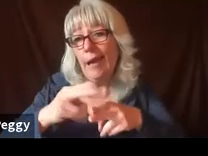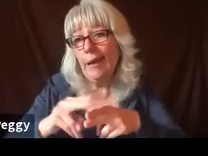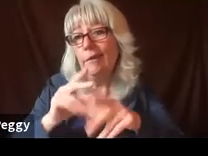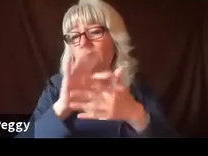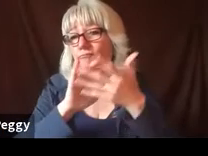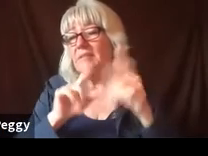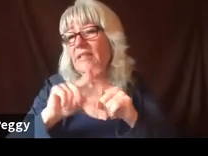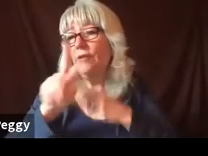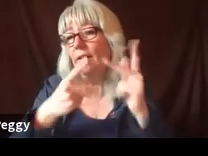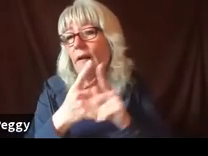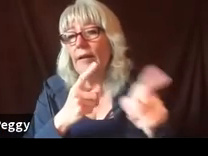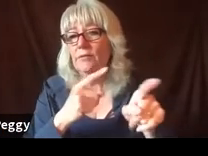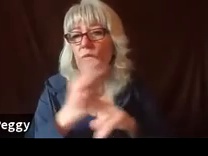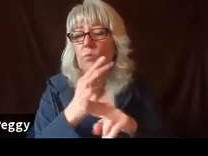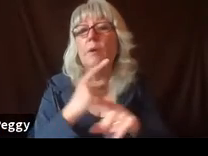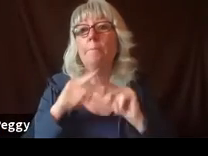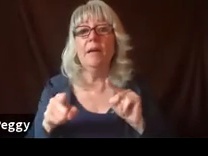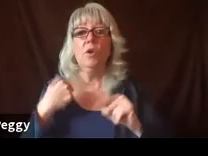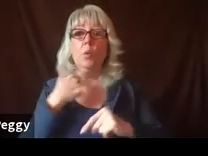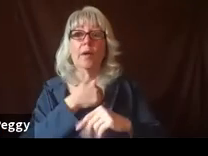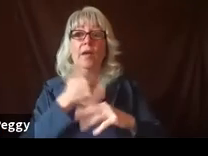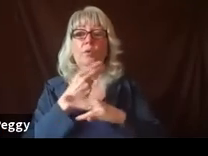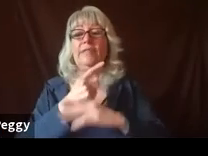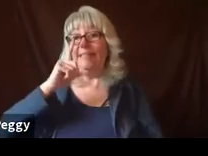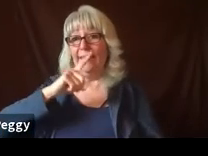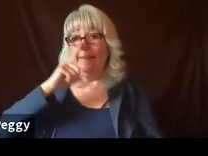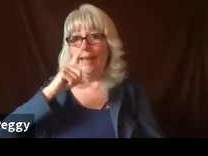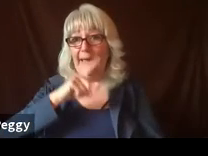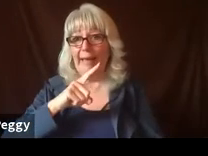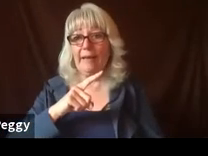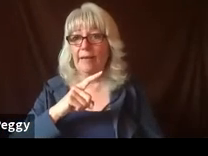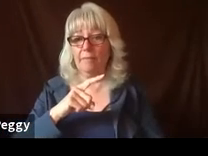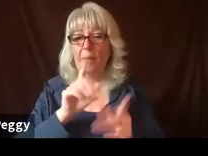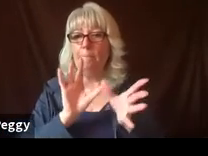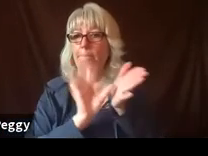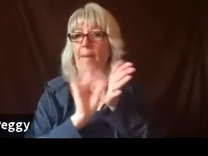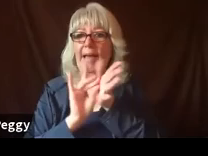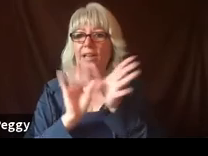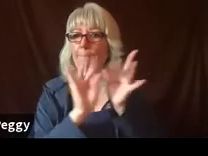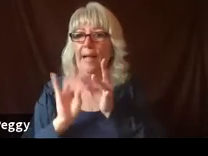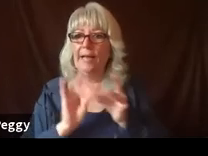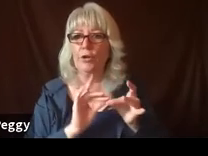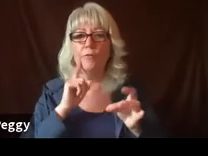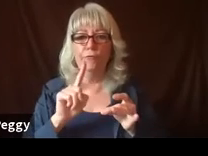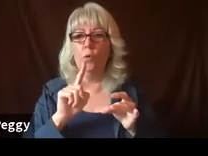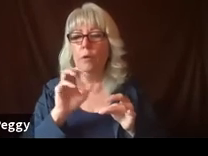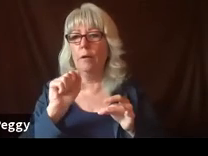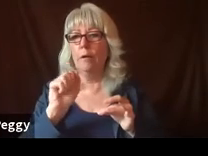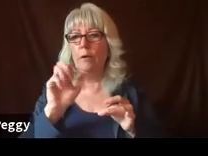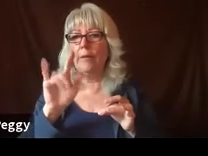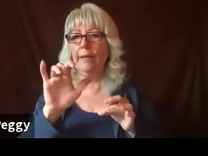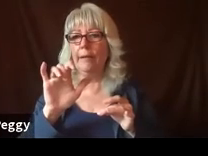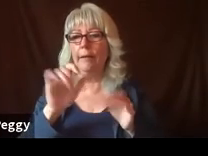paint, okay? And that's good. It's cheap. It dries fast. It's